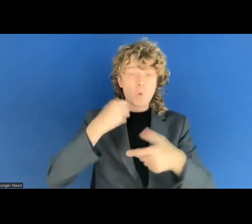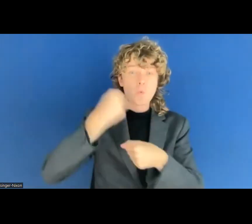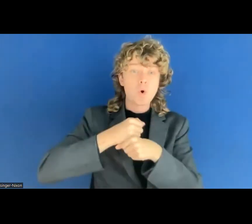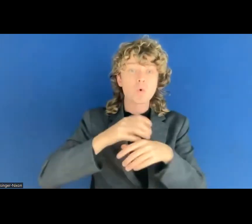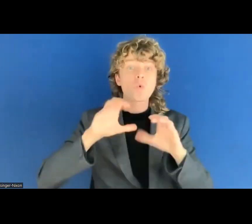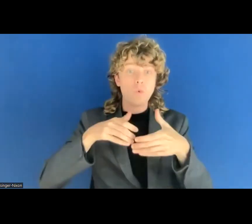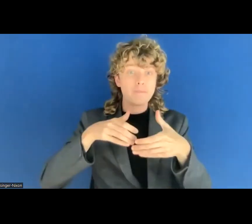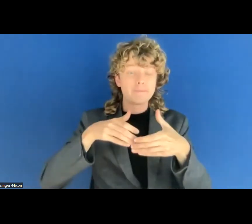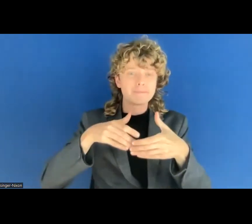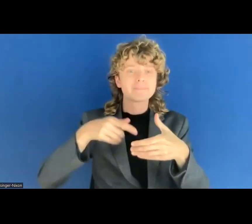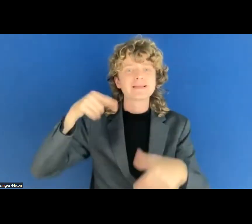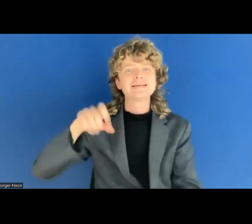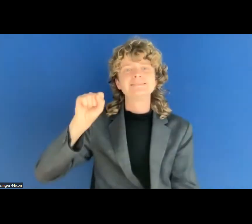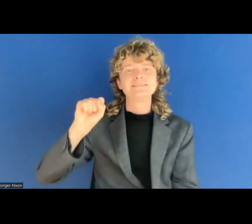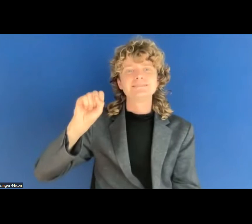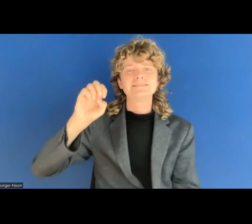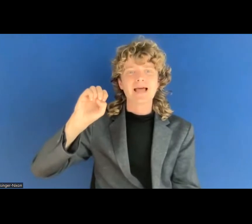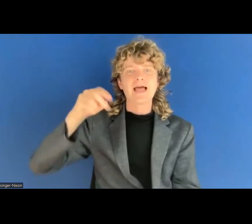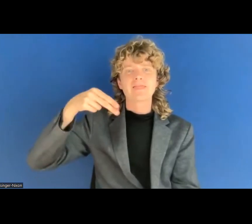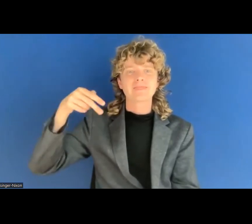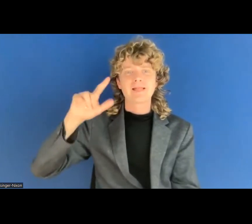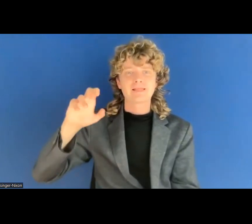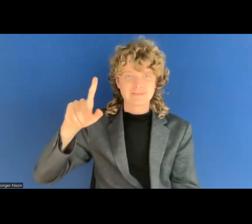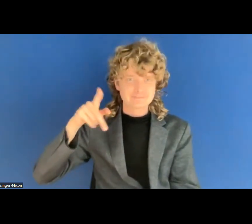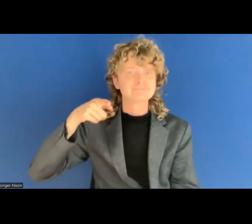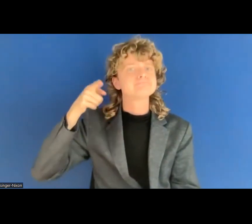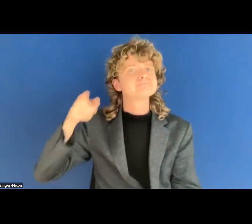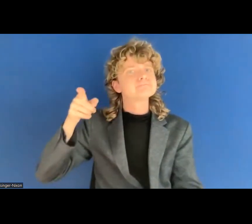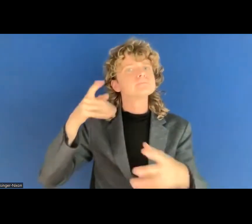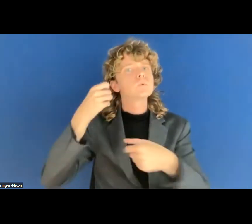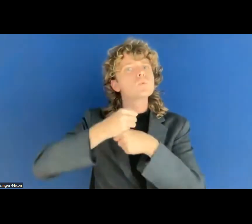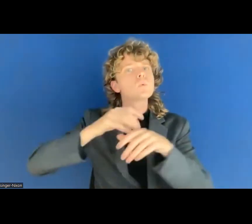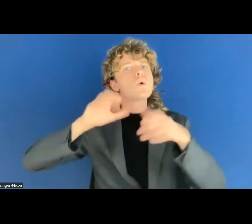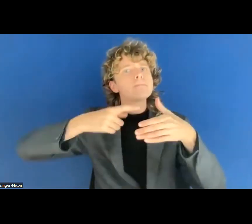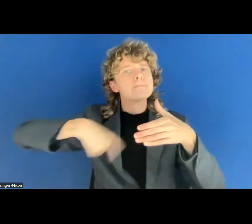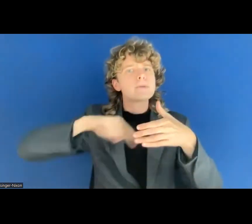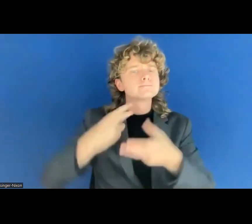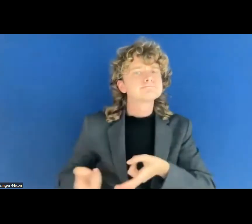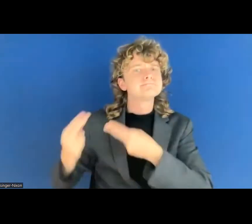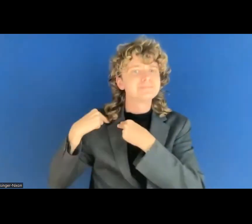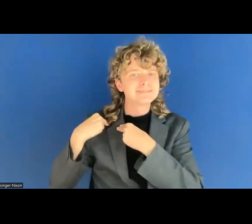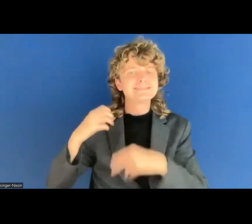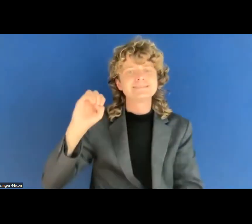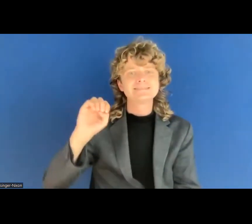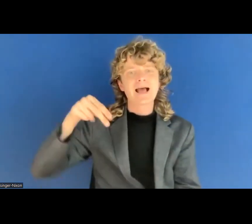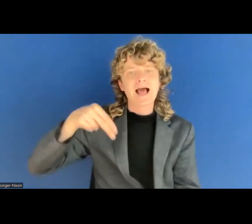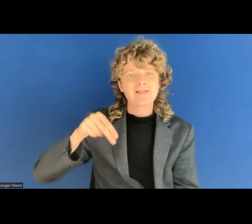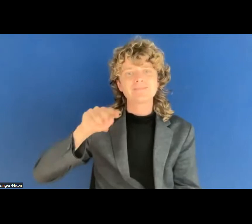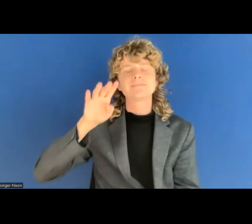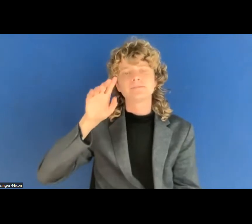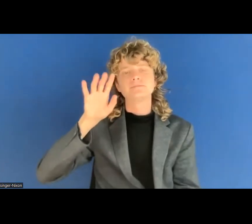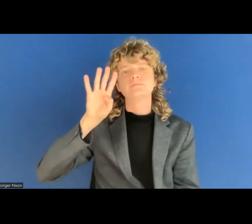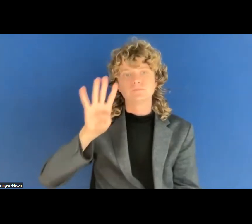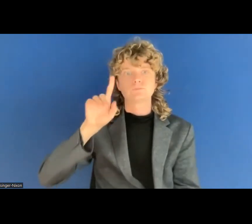and CENELEC joint technical body on e-accessibility, so responsible for the EN 301549. And then we have